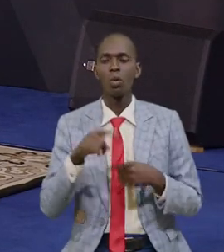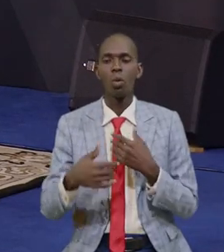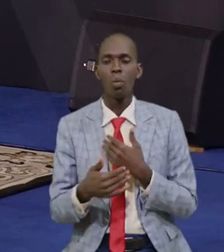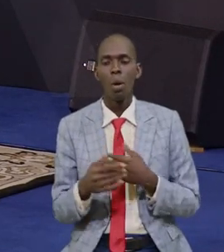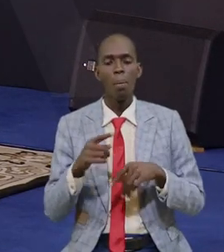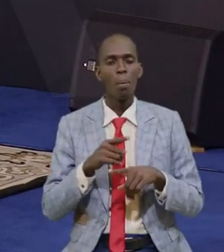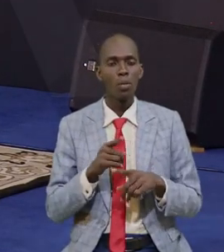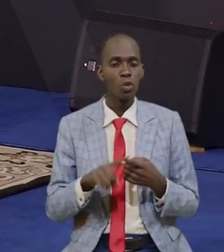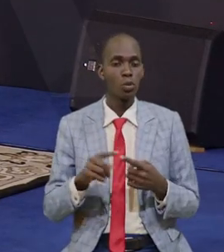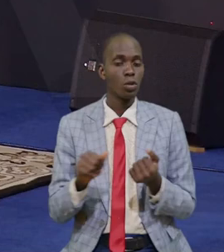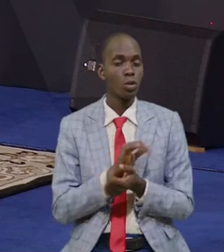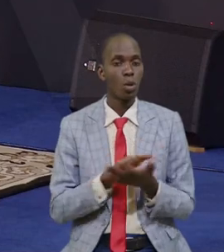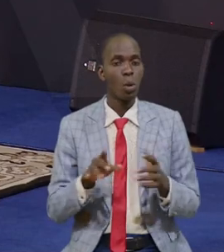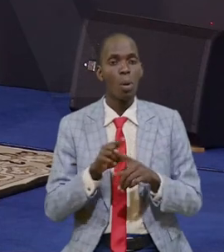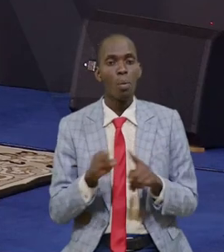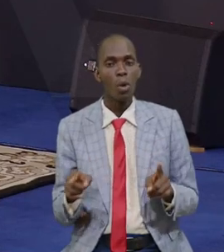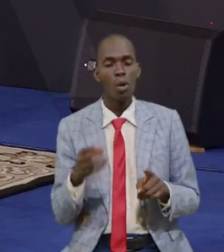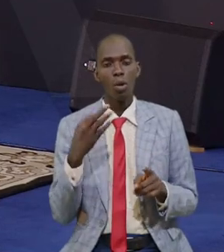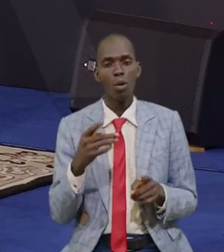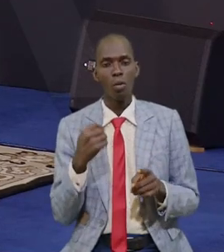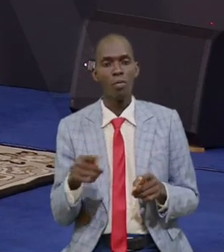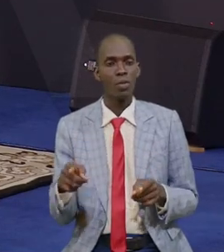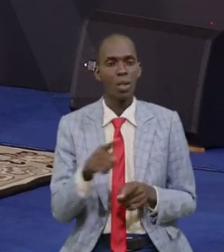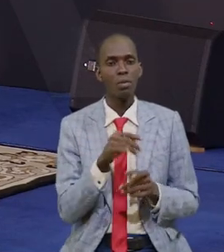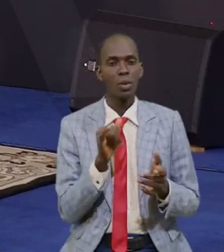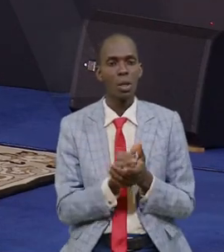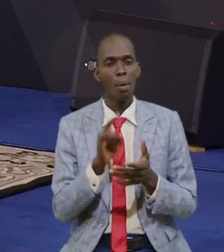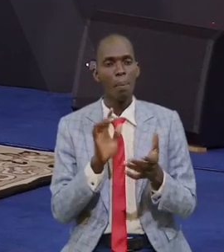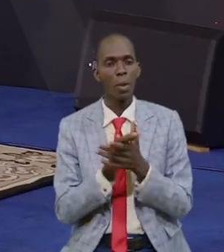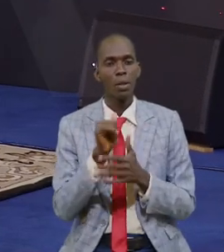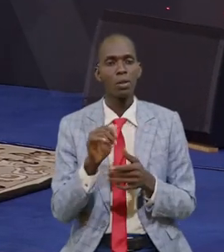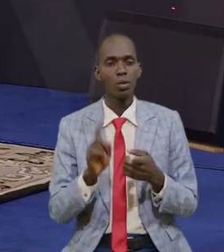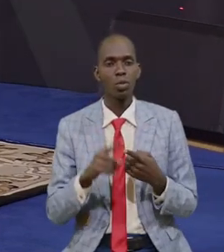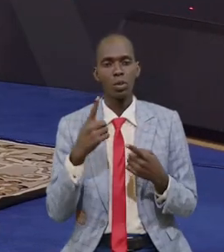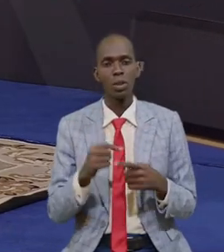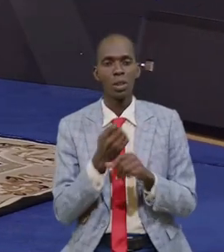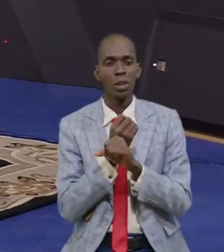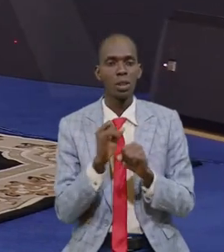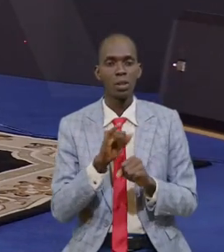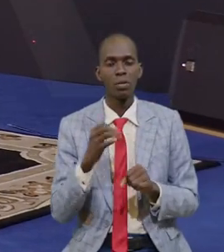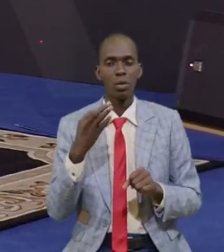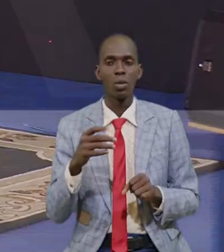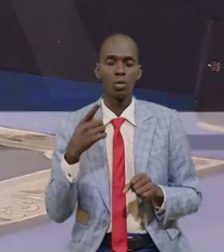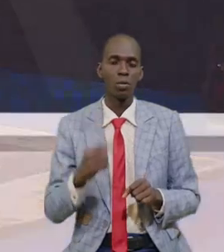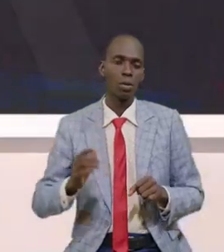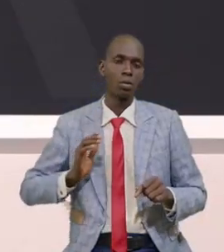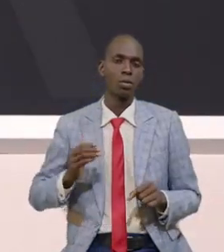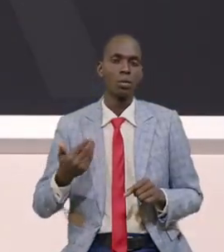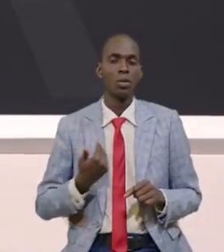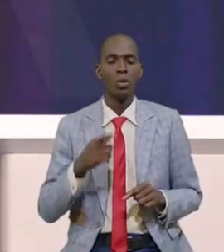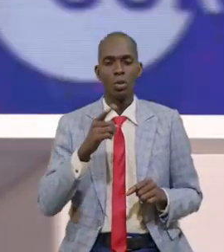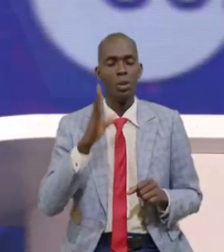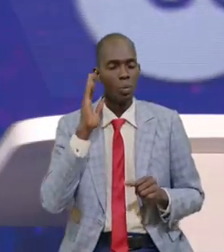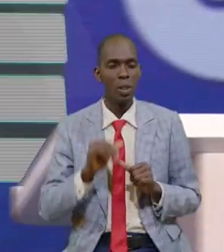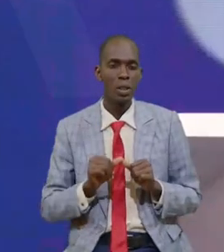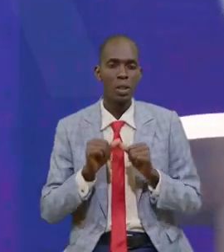of them that believe to the saving of the soul." You'll keep on